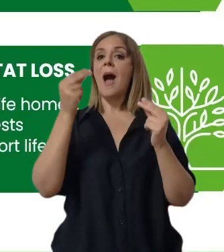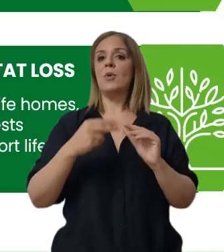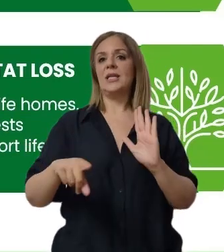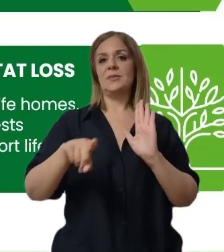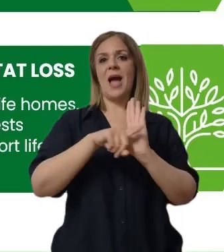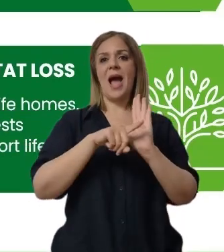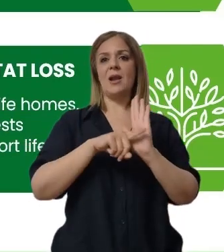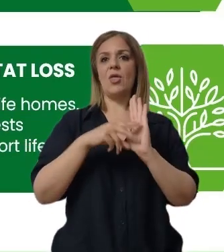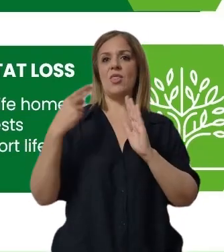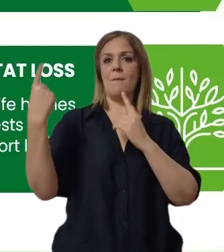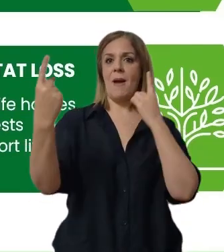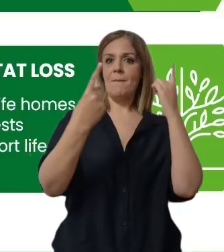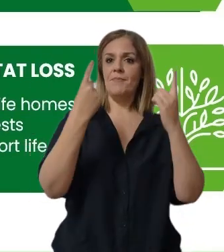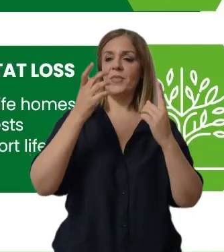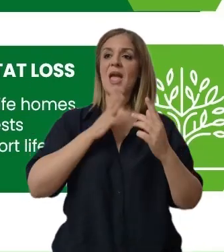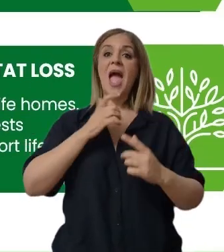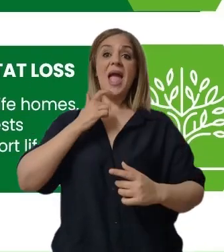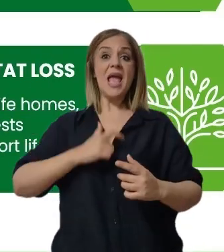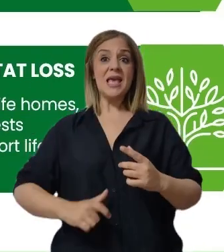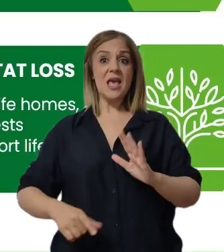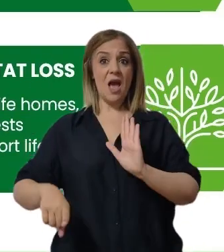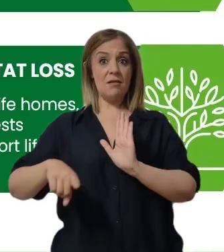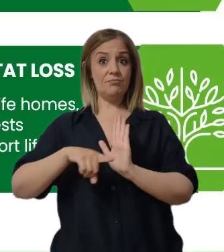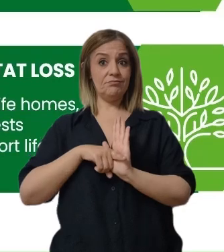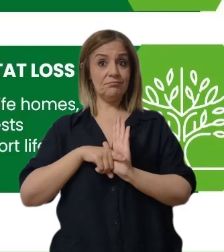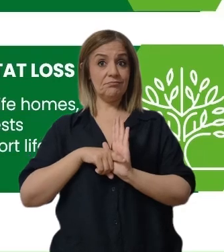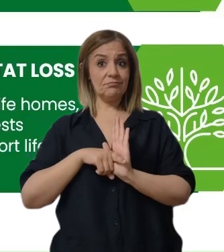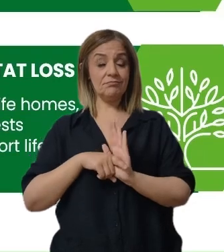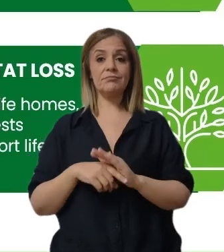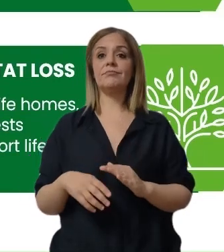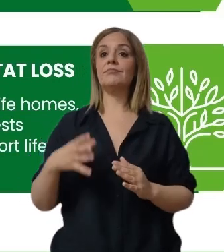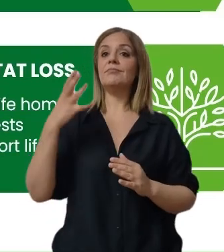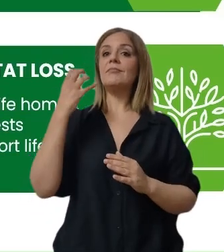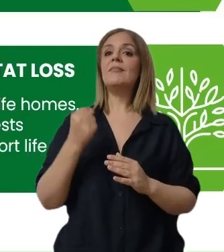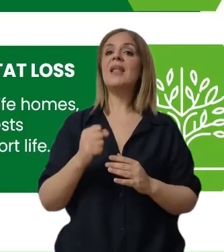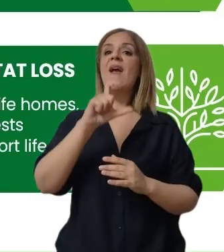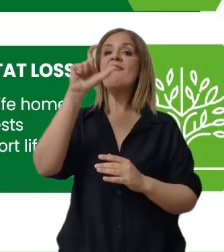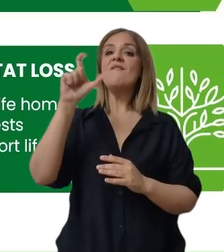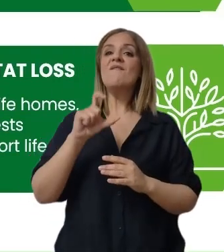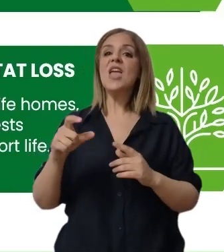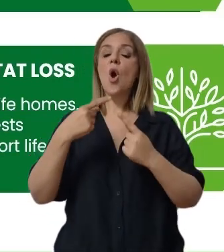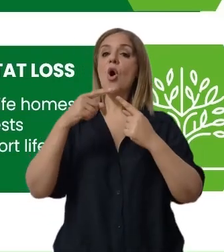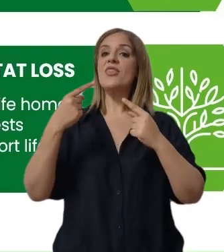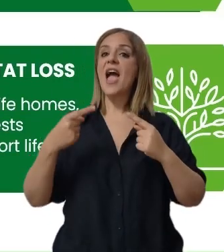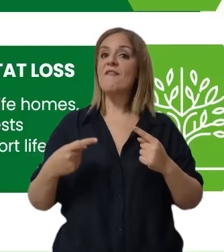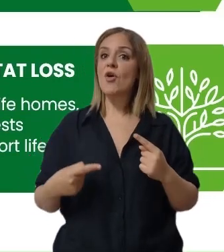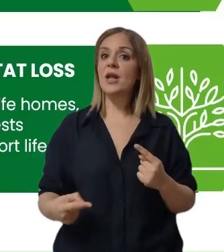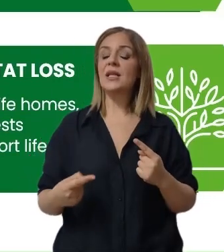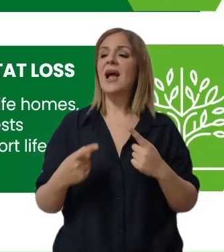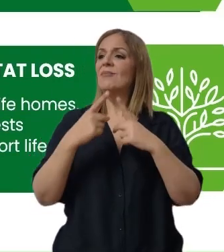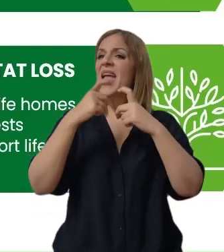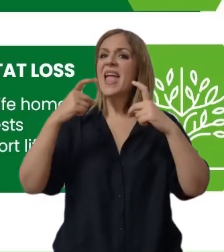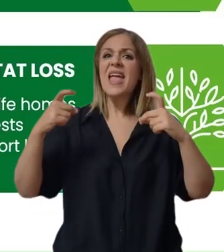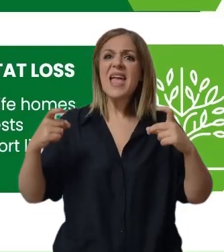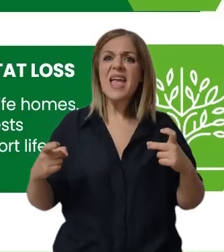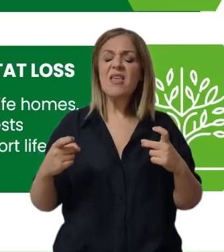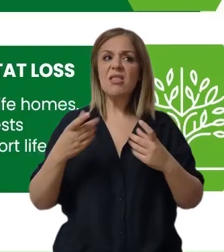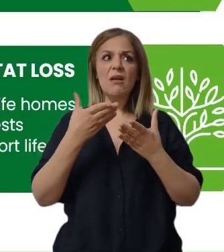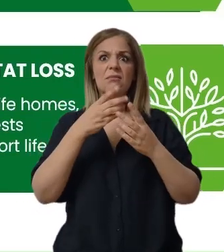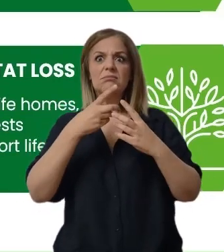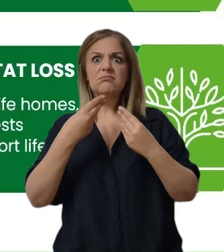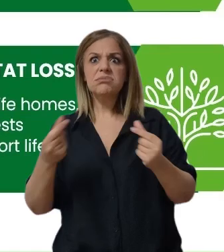our environment and human health. We have the biodiversity loss. Species are